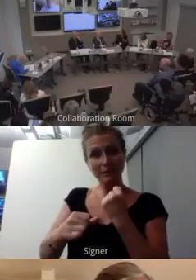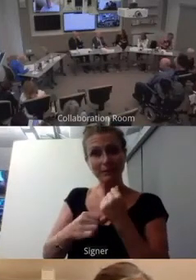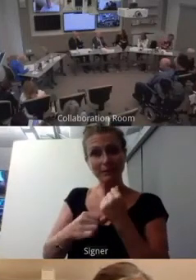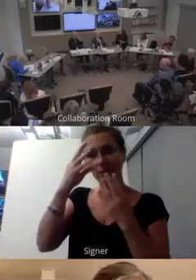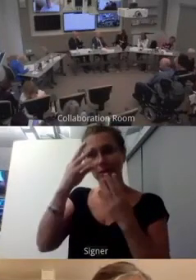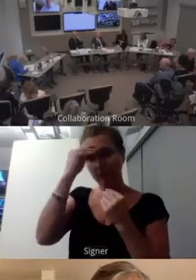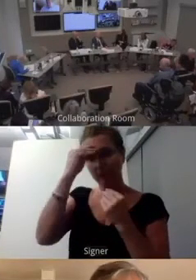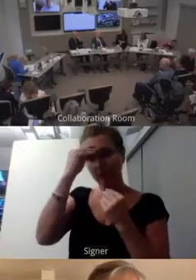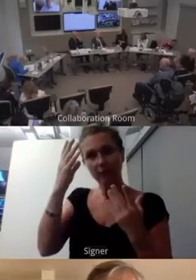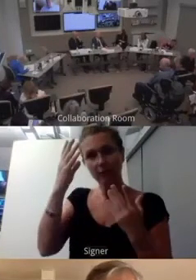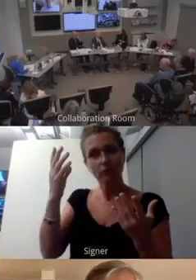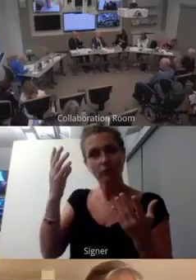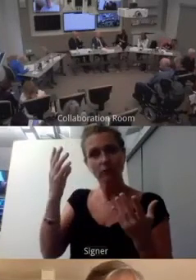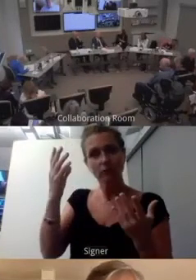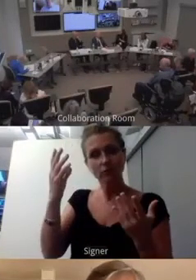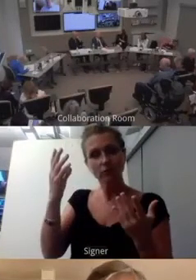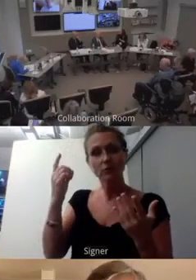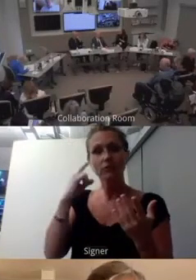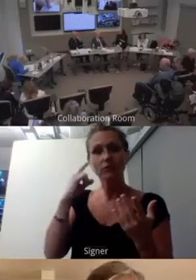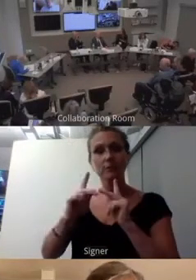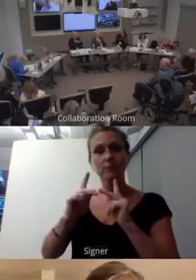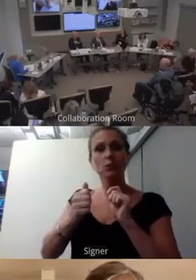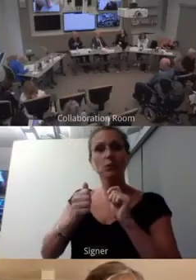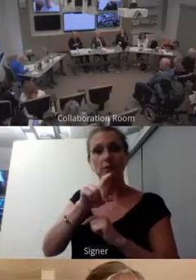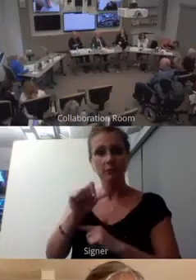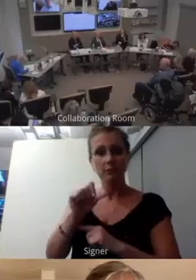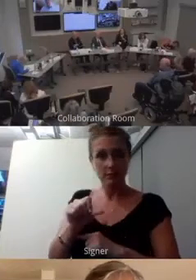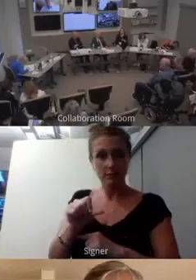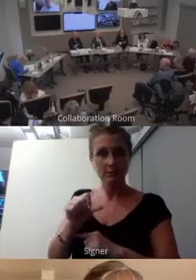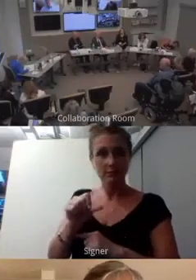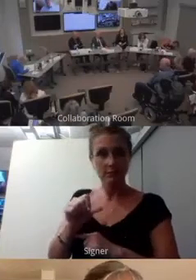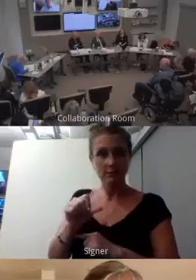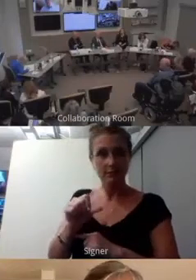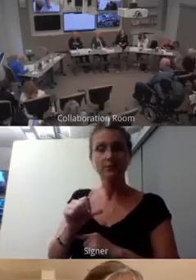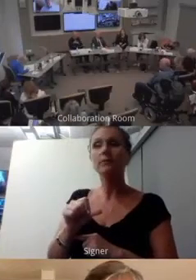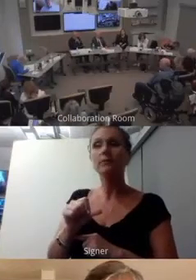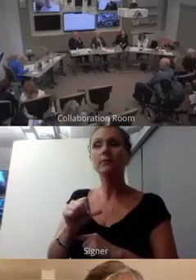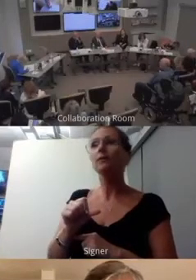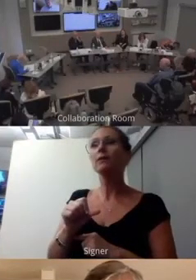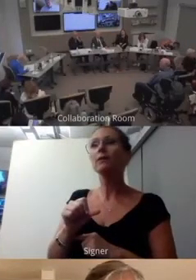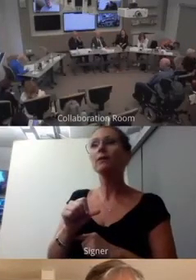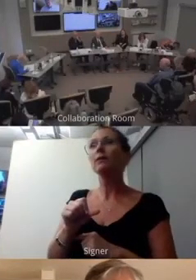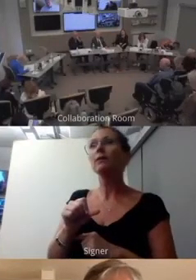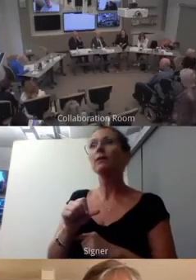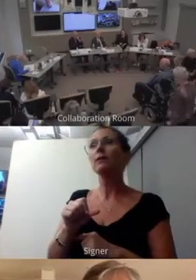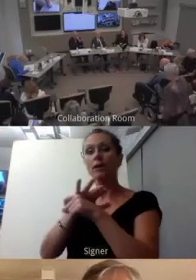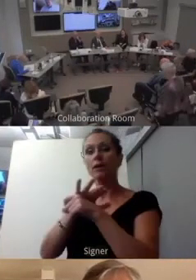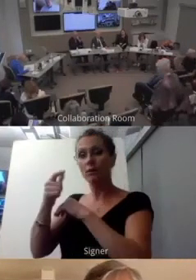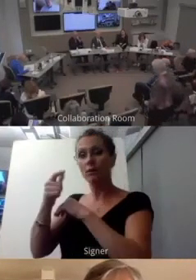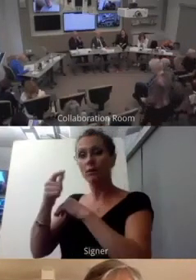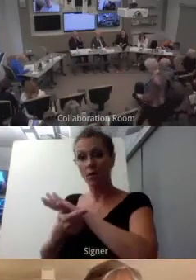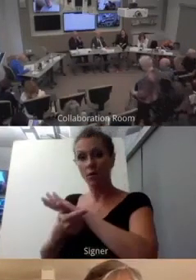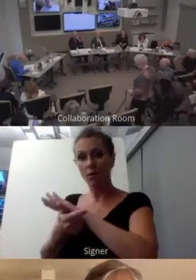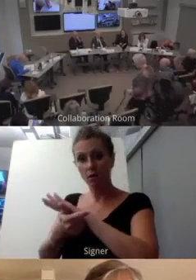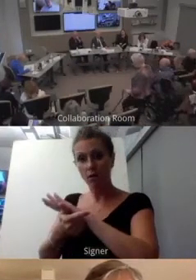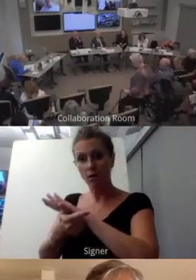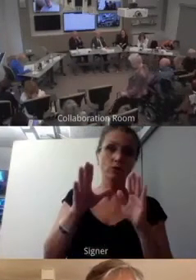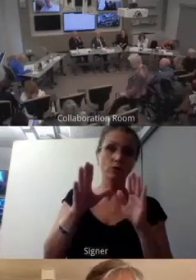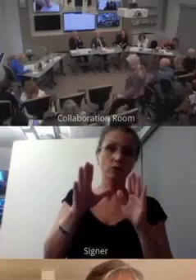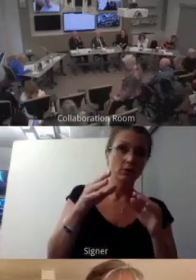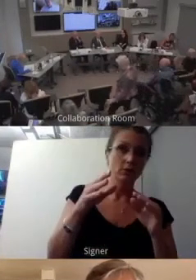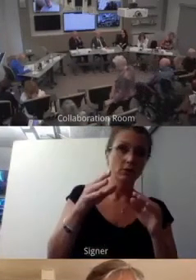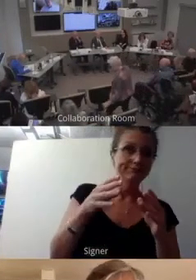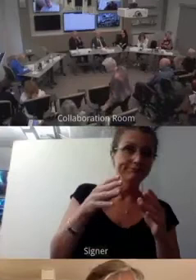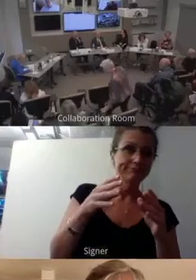disabilities, information to entities that are covered by the law, information to the general public, so that they would understand what the law